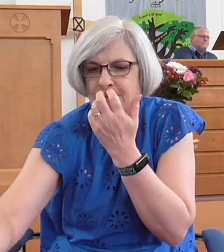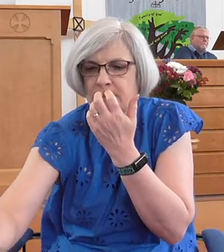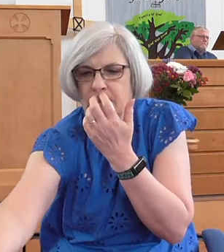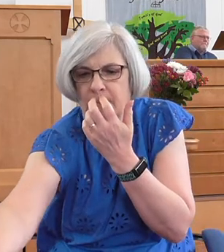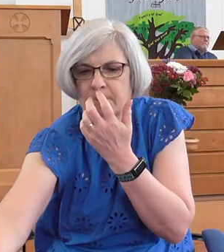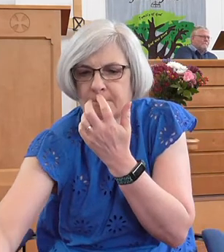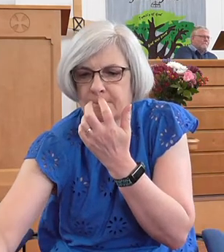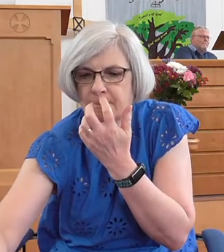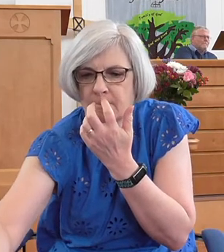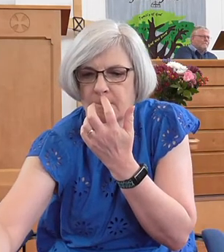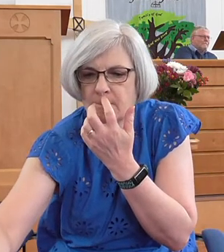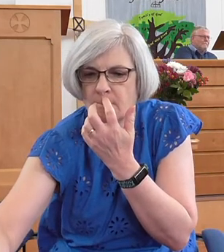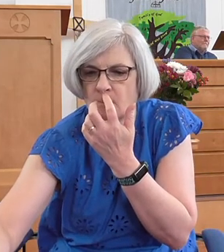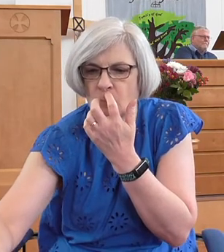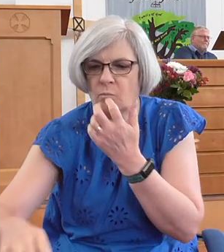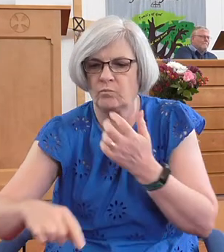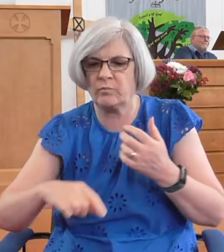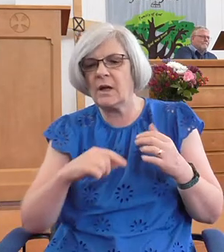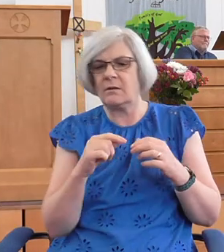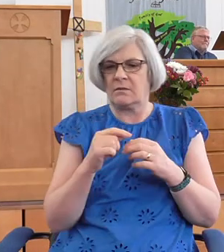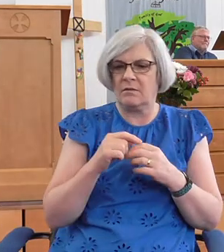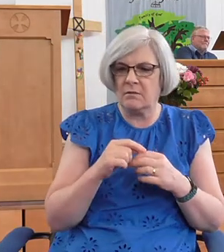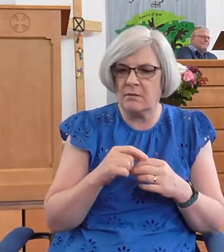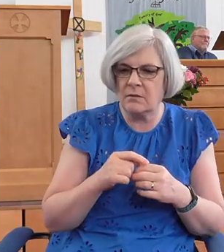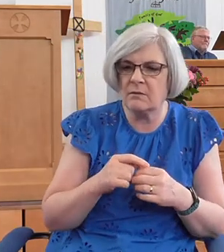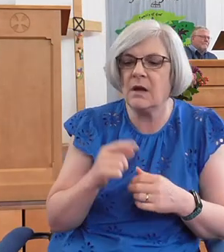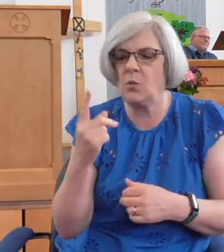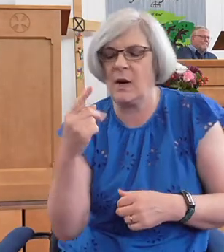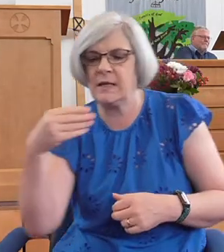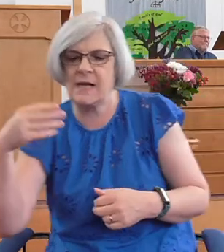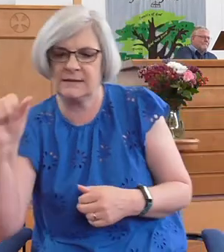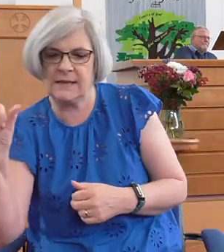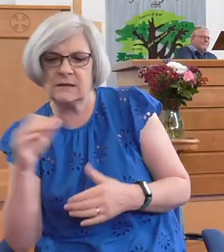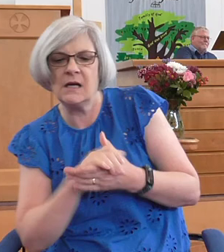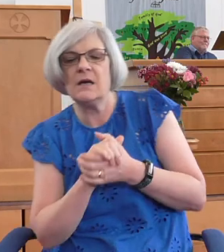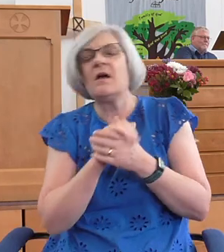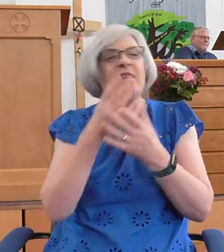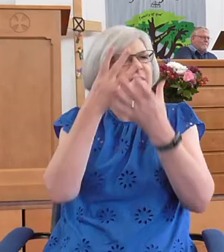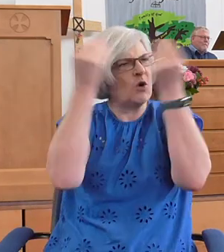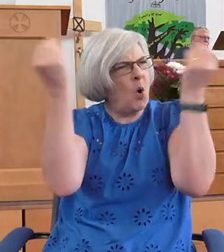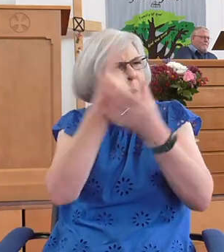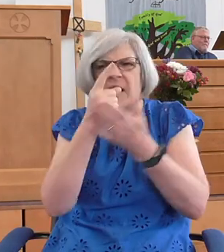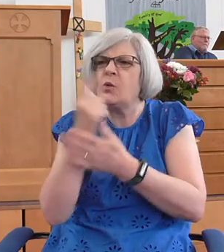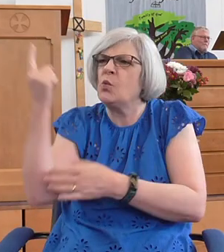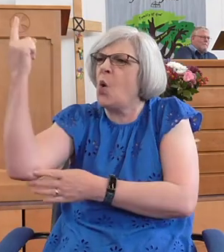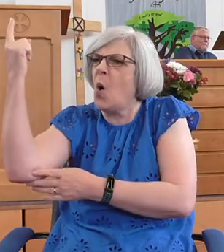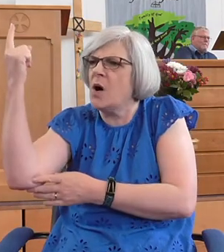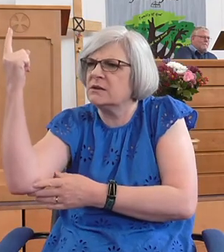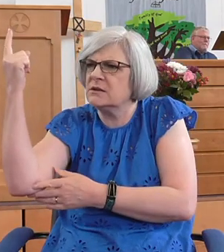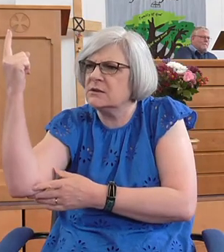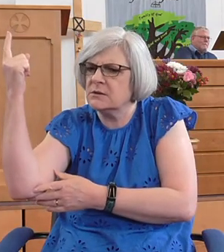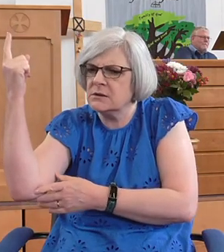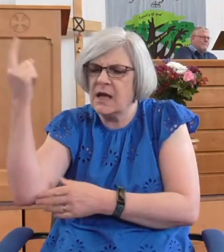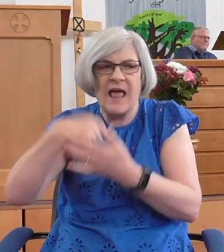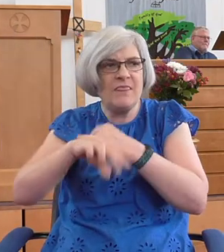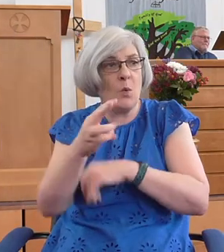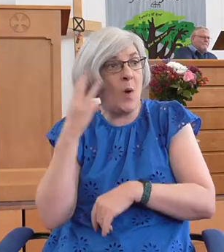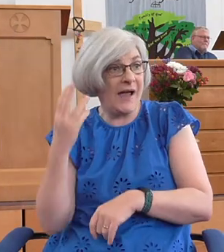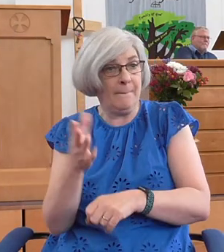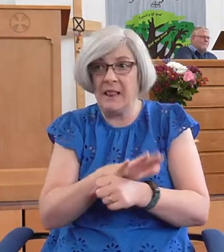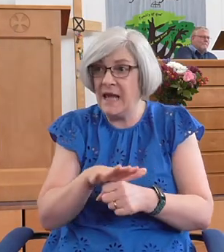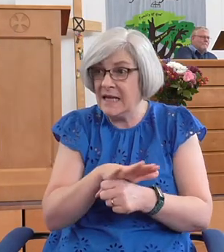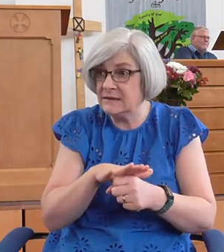wait for his plan to unfold. In the desert, they gave into their craving. In the wilderness, they put God to the